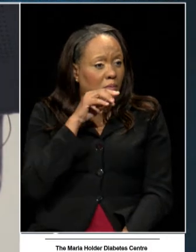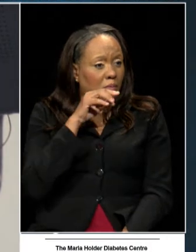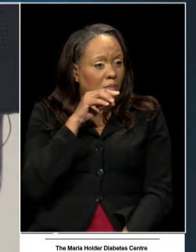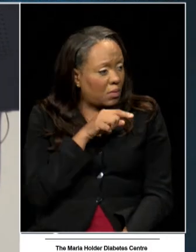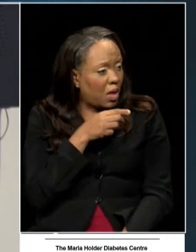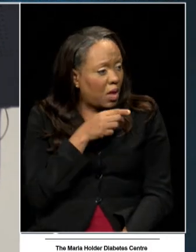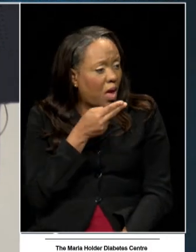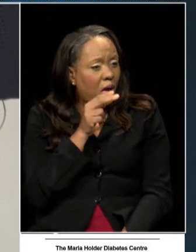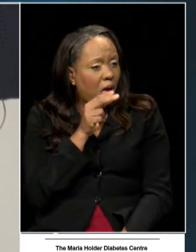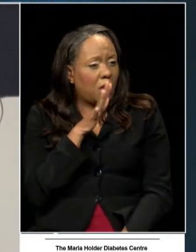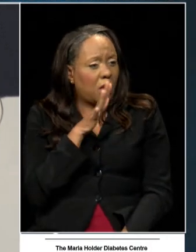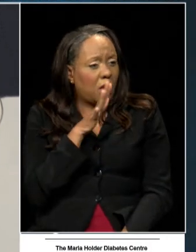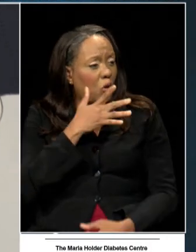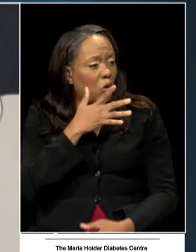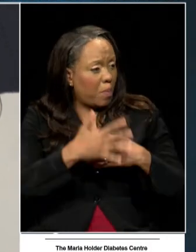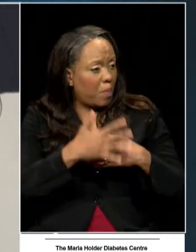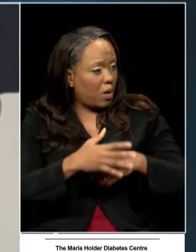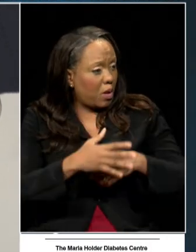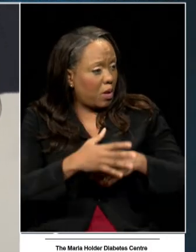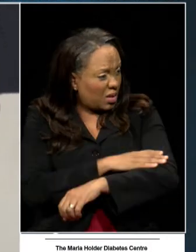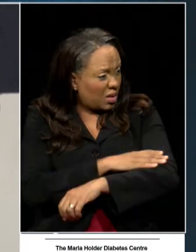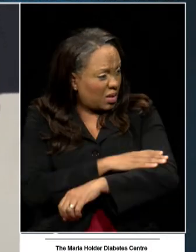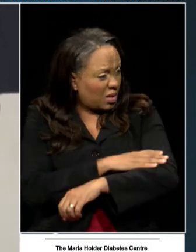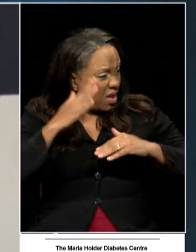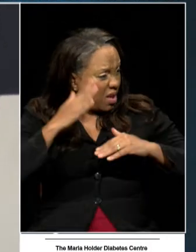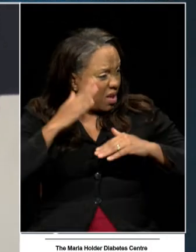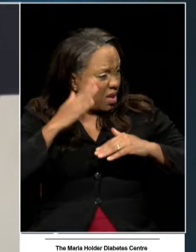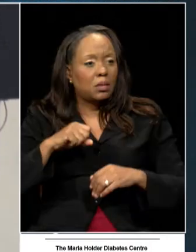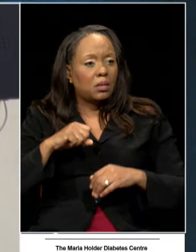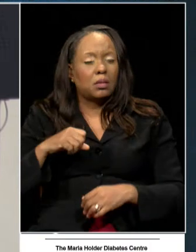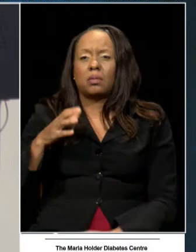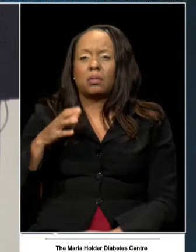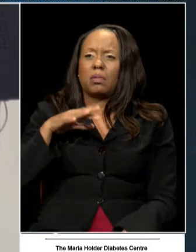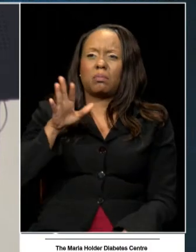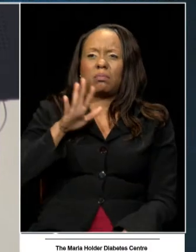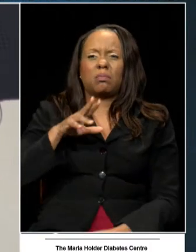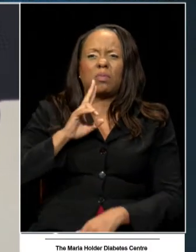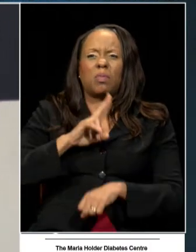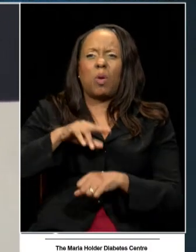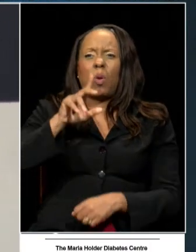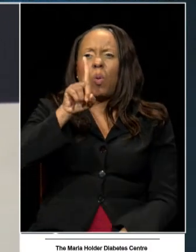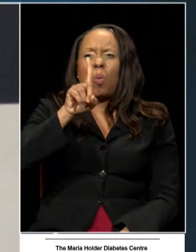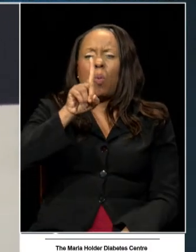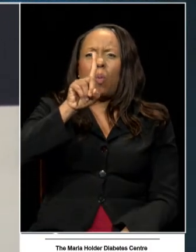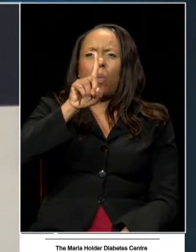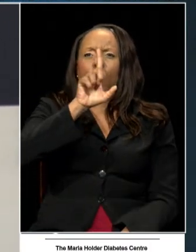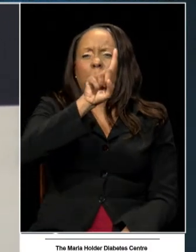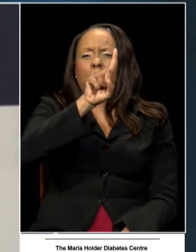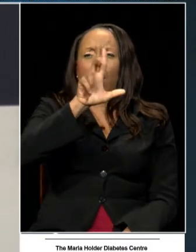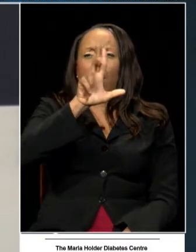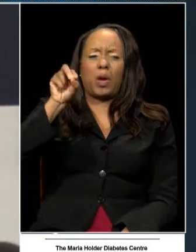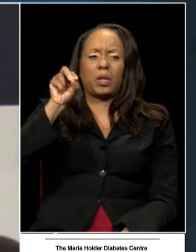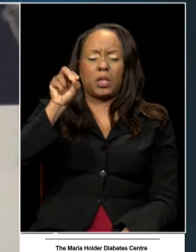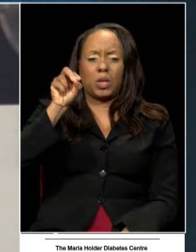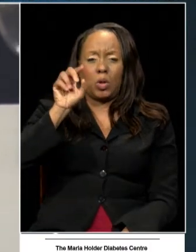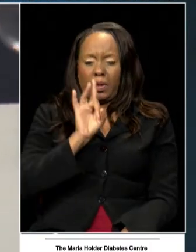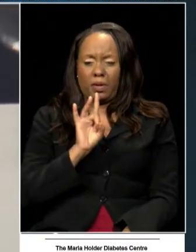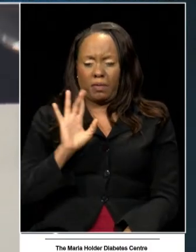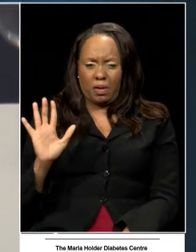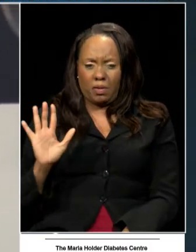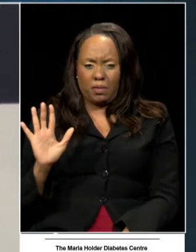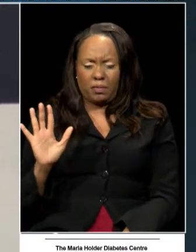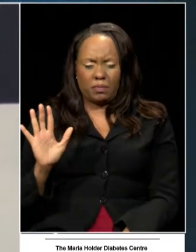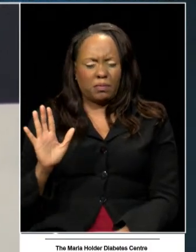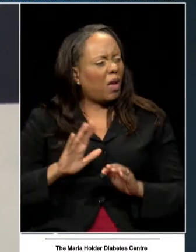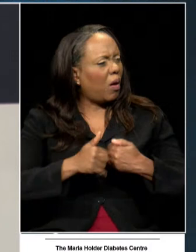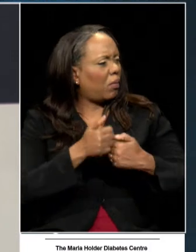Pre-hypertensive, yeah. My blood pressure would normally be like 130 over, say, 82, 85. How long has that been so?